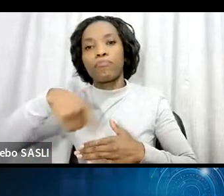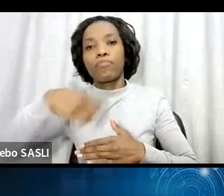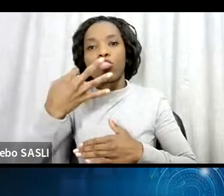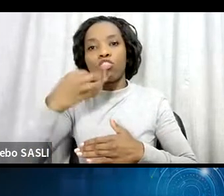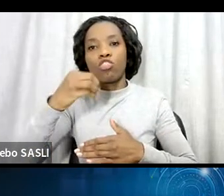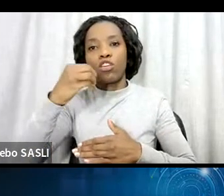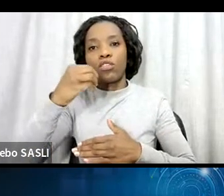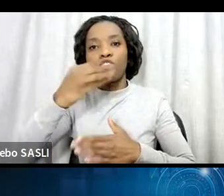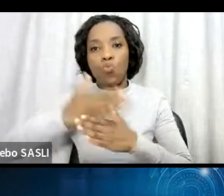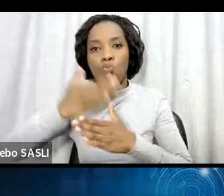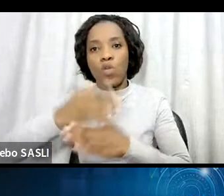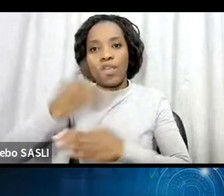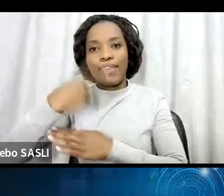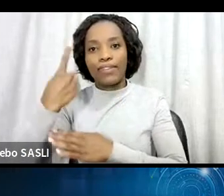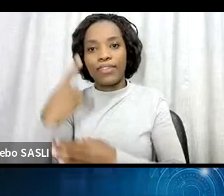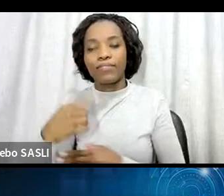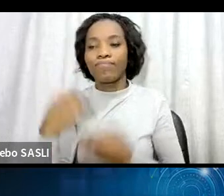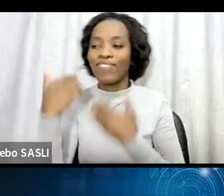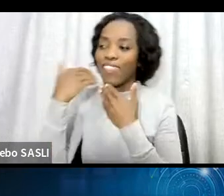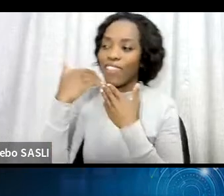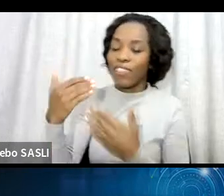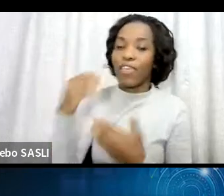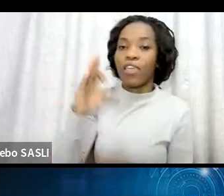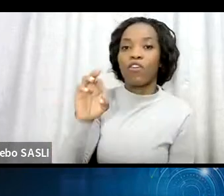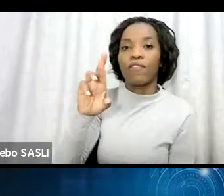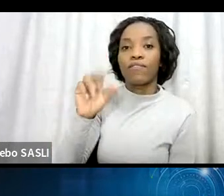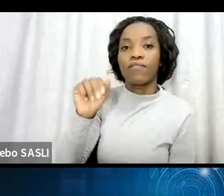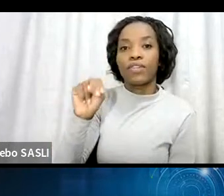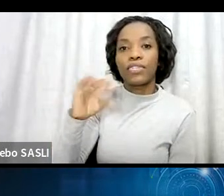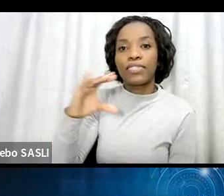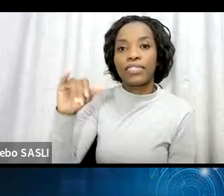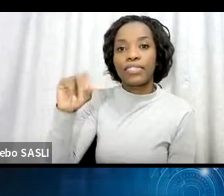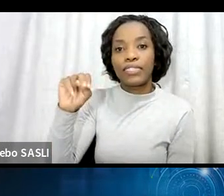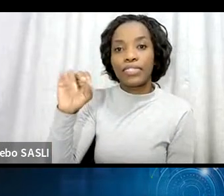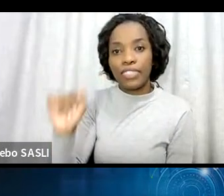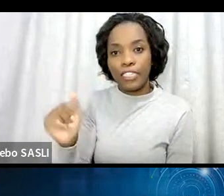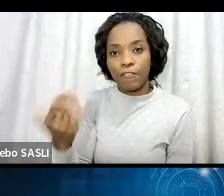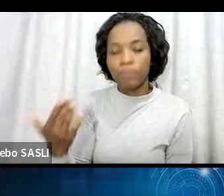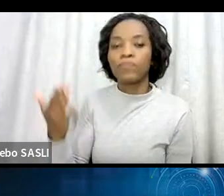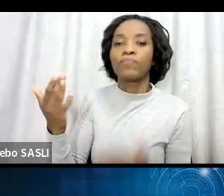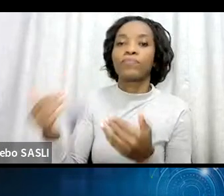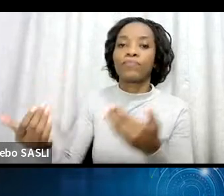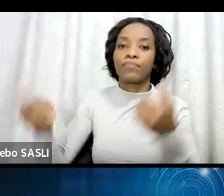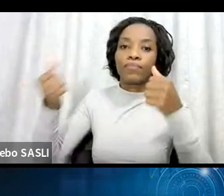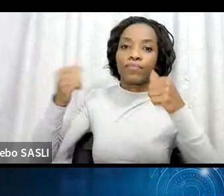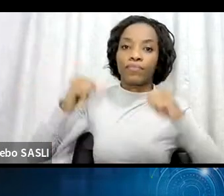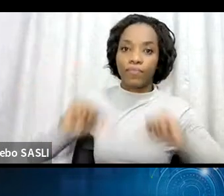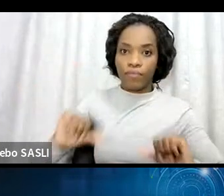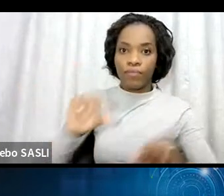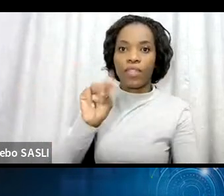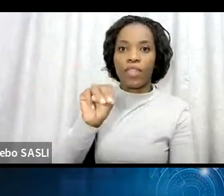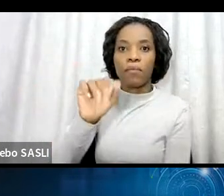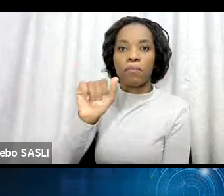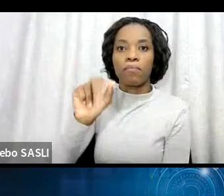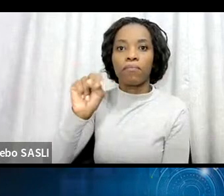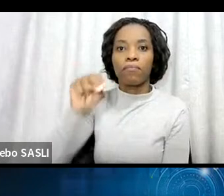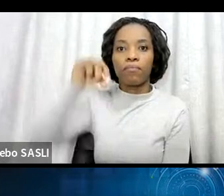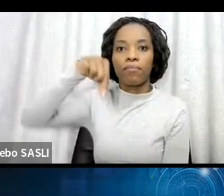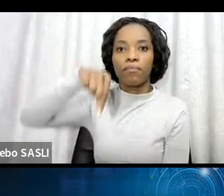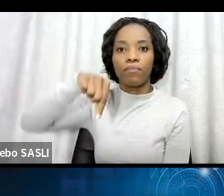Okay, thank you very much, Francina. We'll move to Mangoba Salimani, our